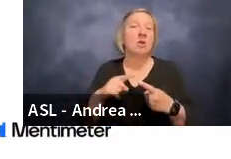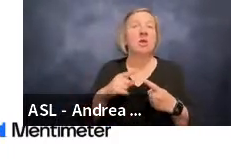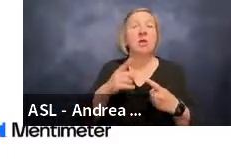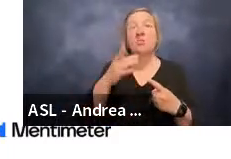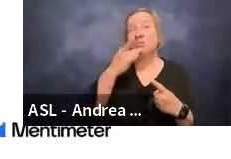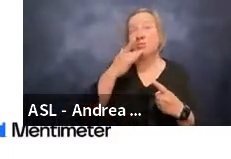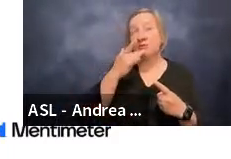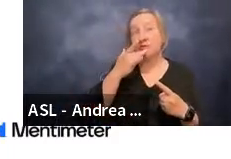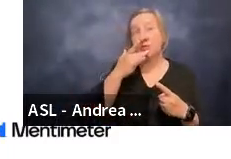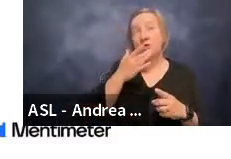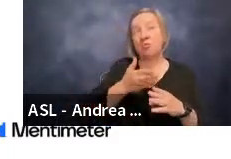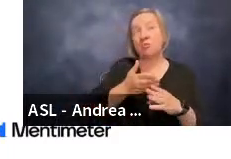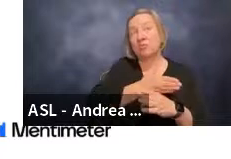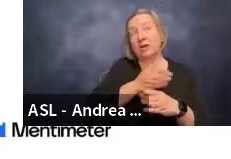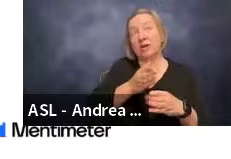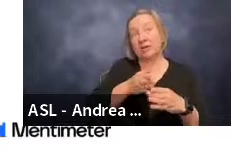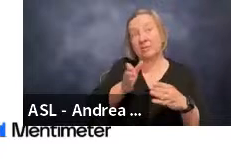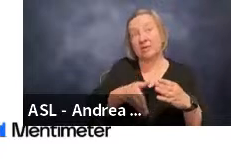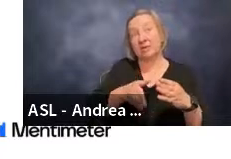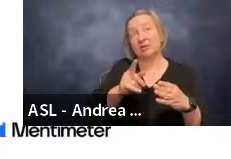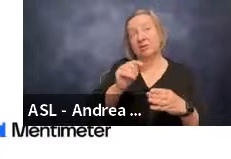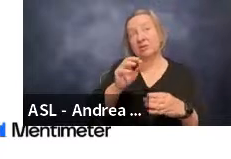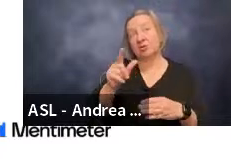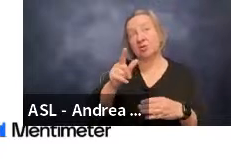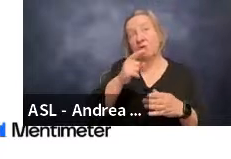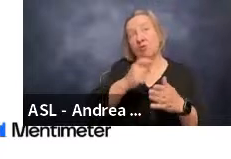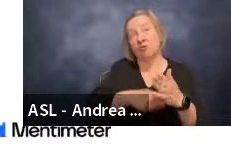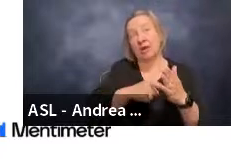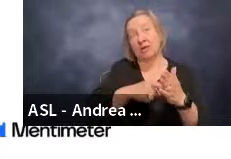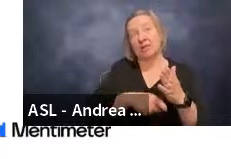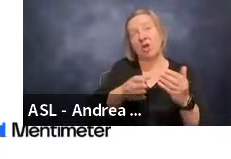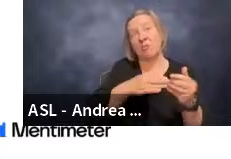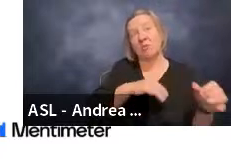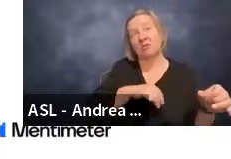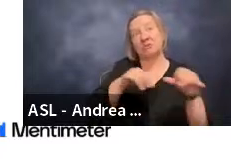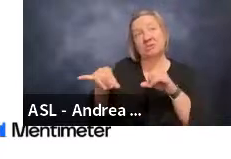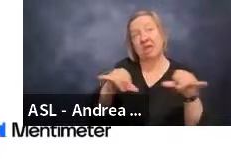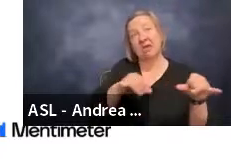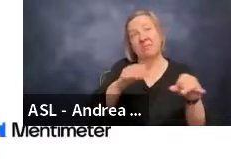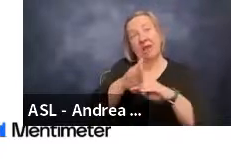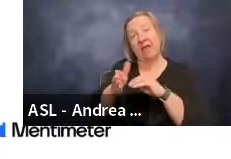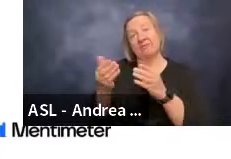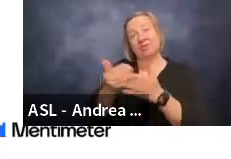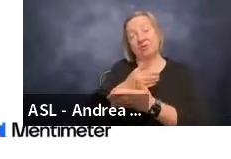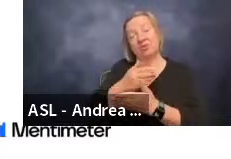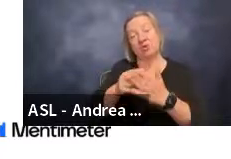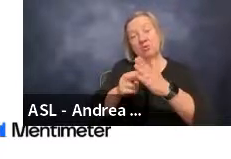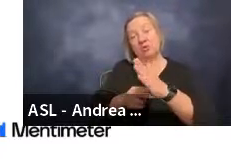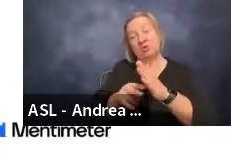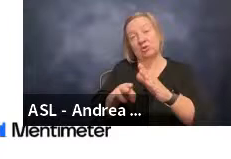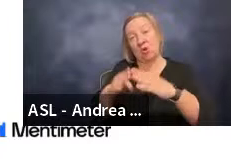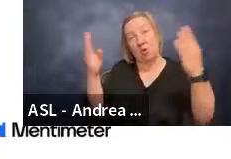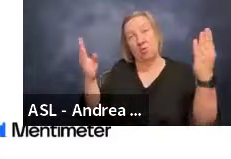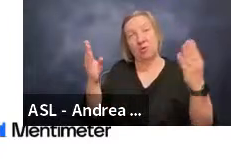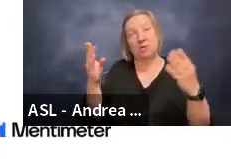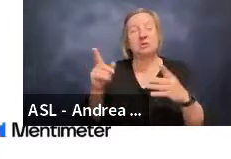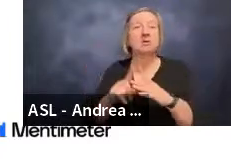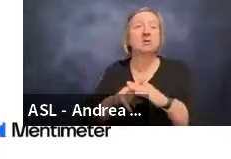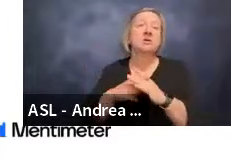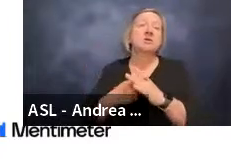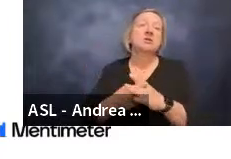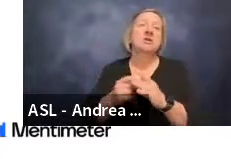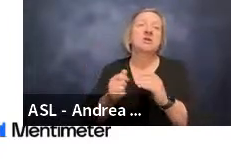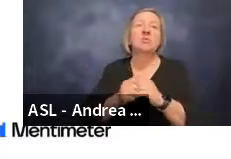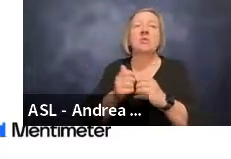the pre-completion toll rates that are similar to toll rates after the new bridge opens. So just start with whatever